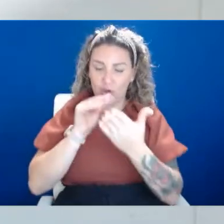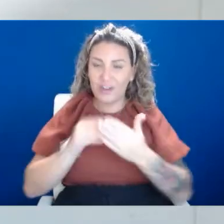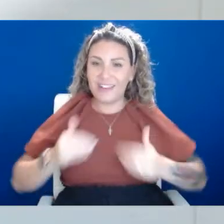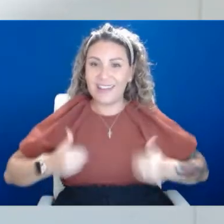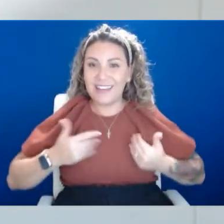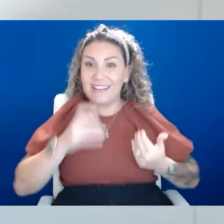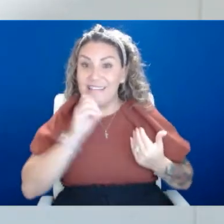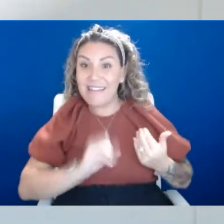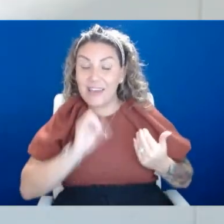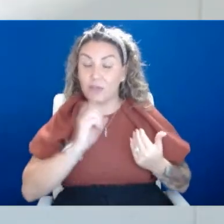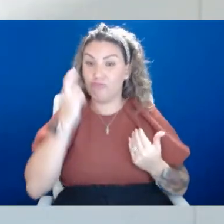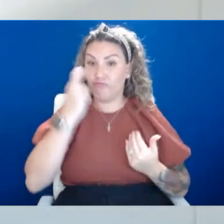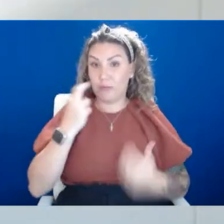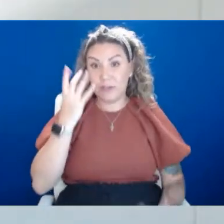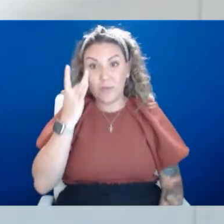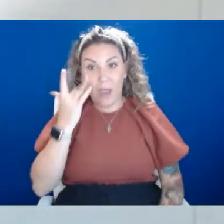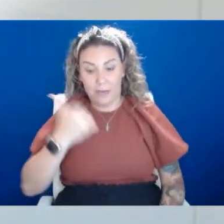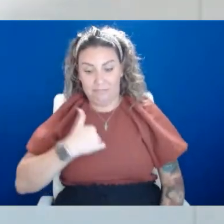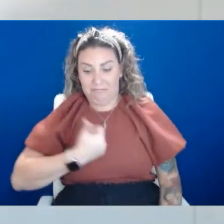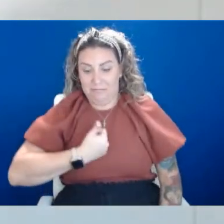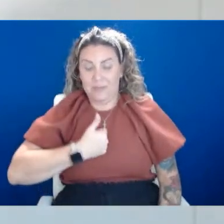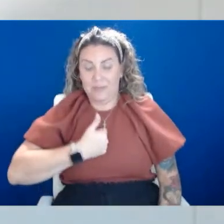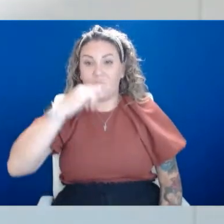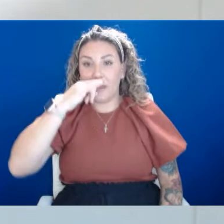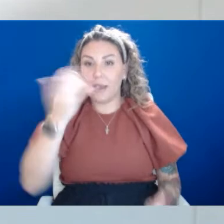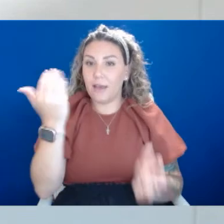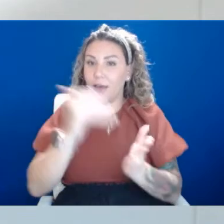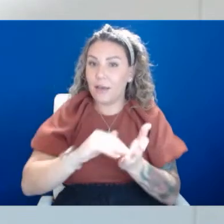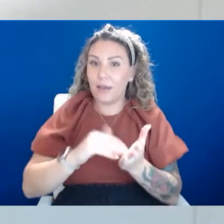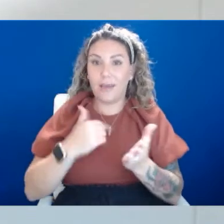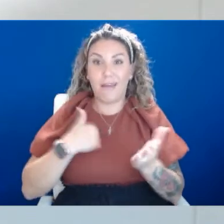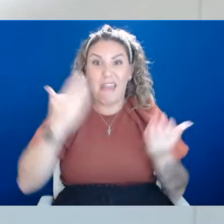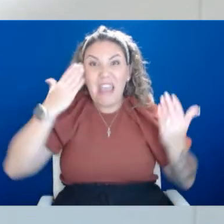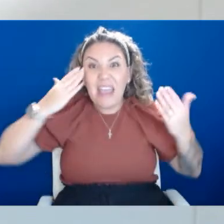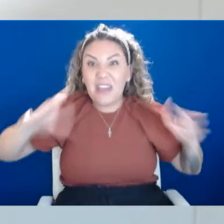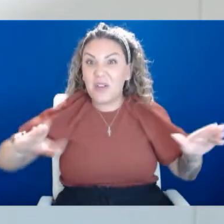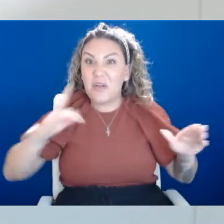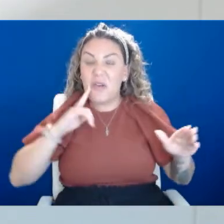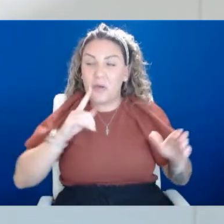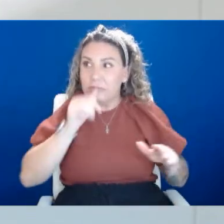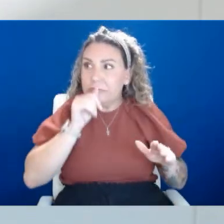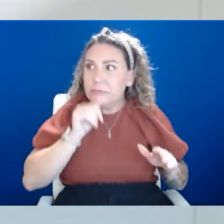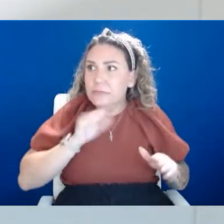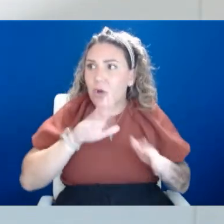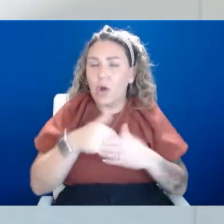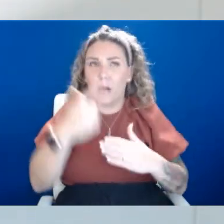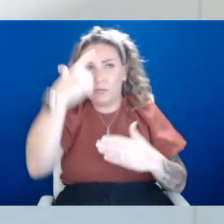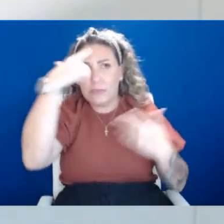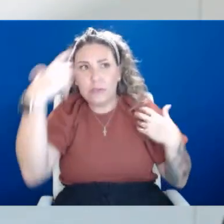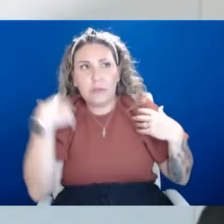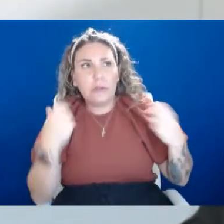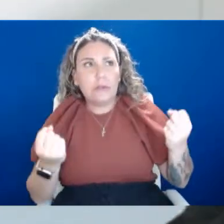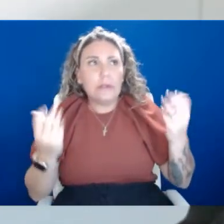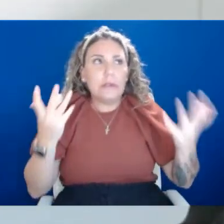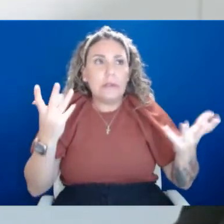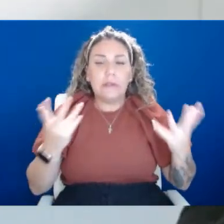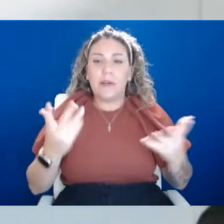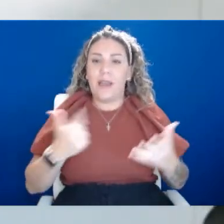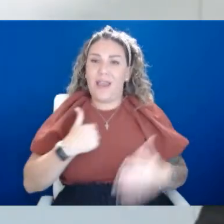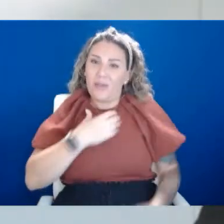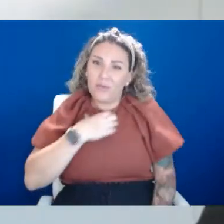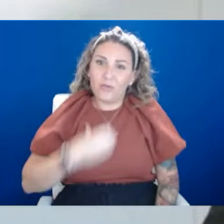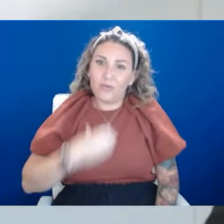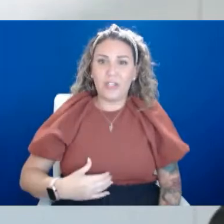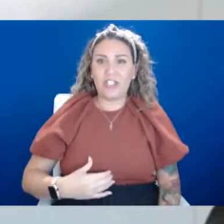doing that is because as a kid, again, I didn't know that I was dealing with all of these mental illnesses. And I've always wished that